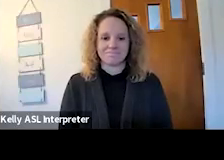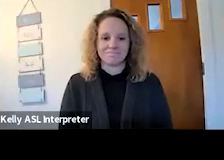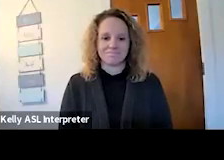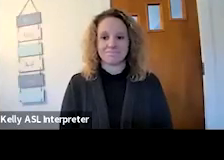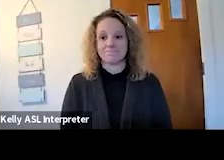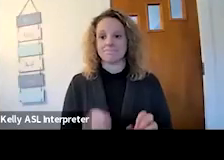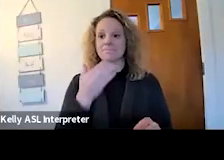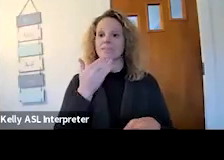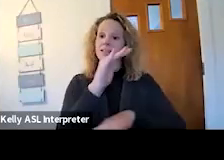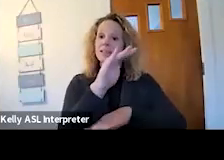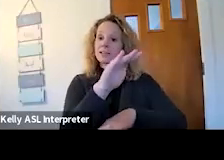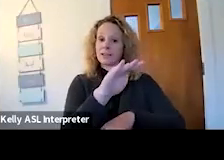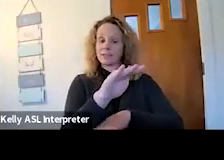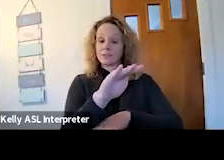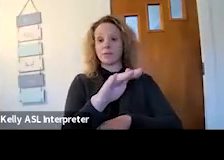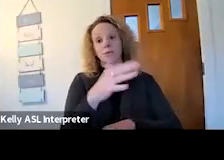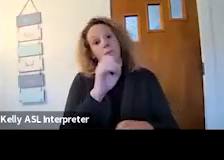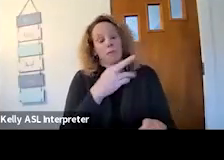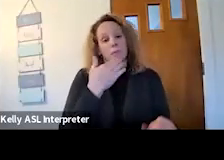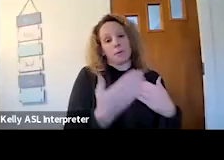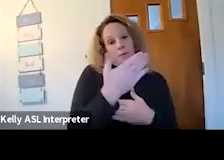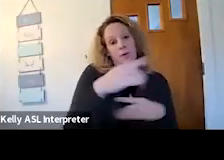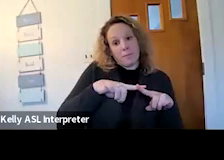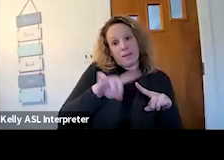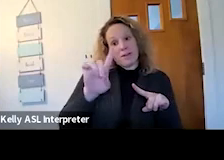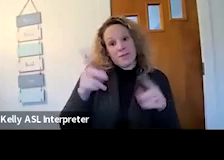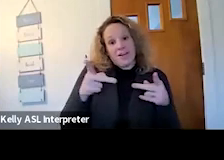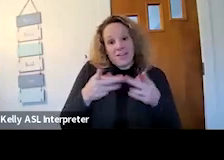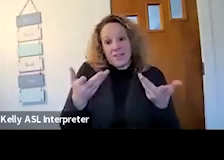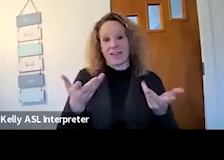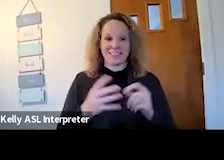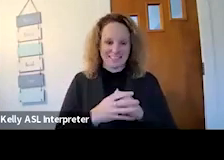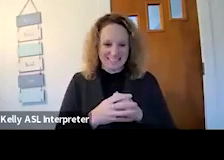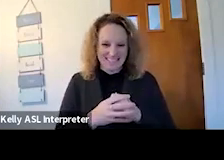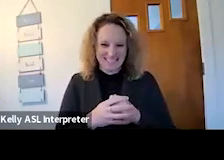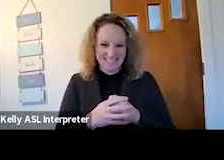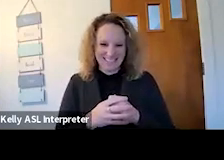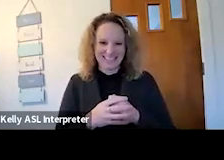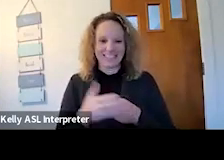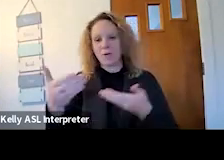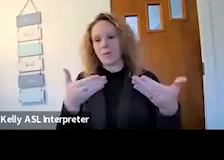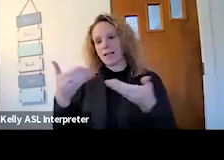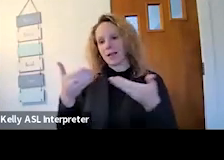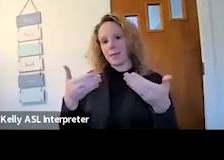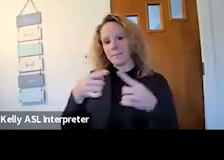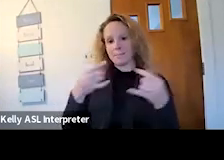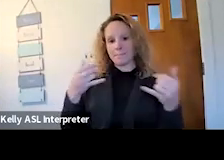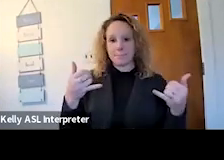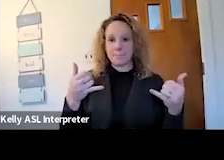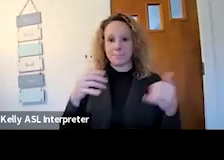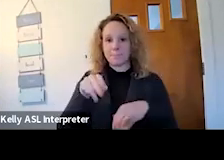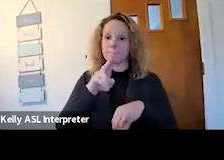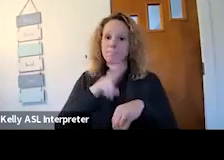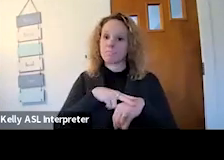So good afternoon or good morning, depending on where you're joining us from. Welcome to today's national